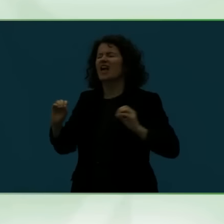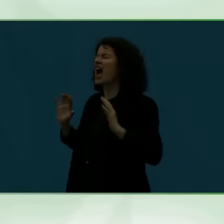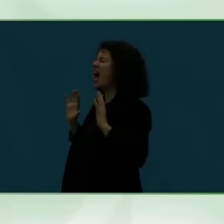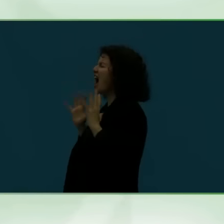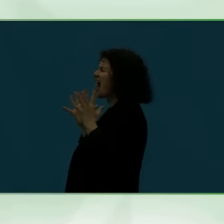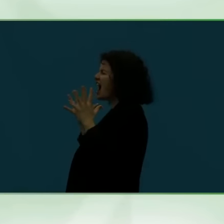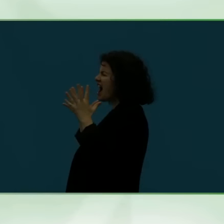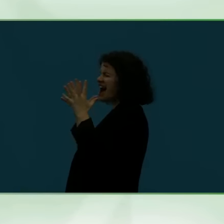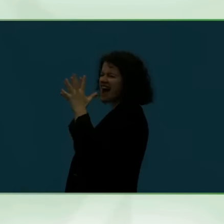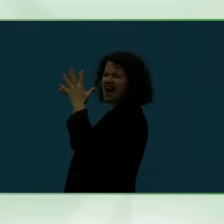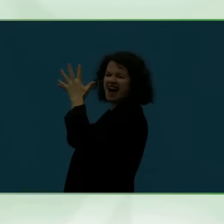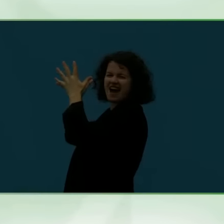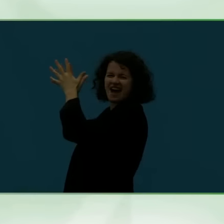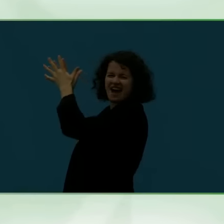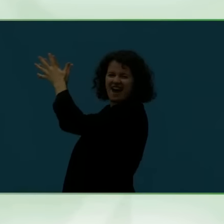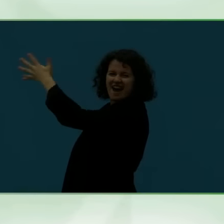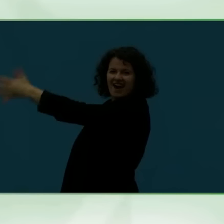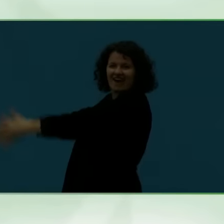Huh?